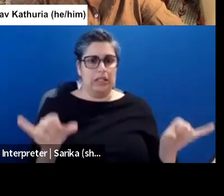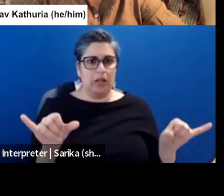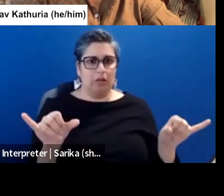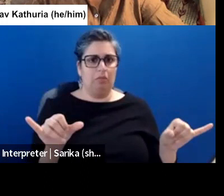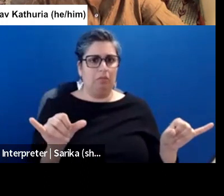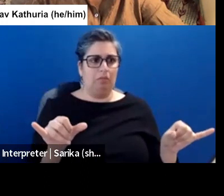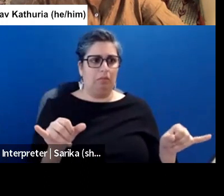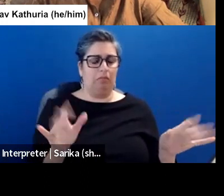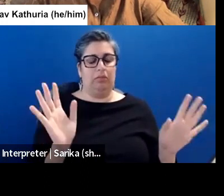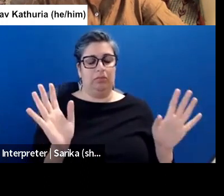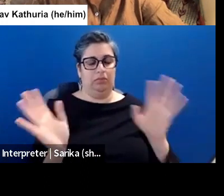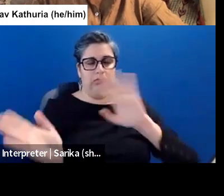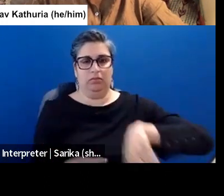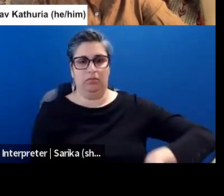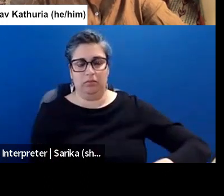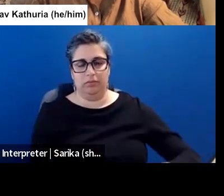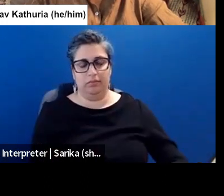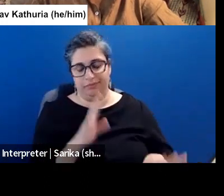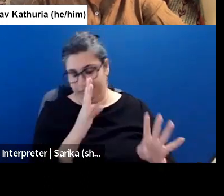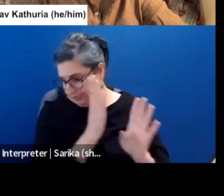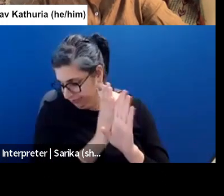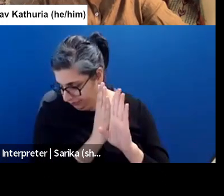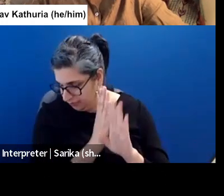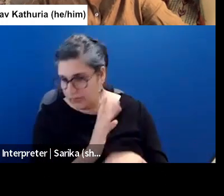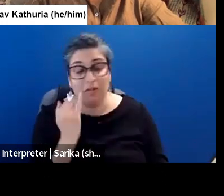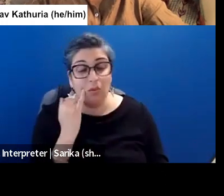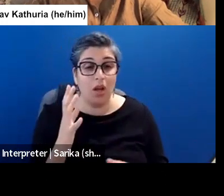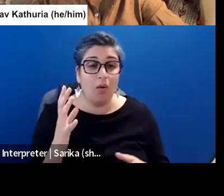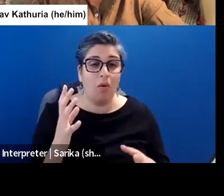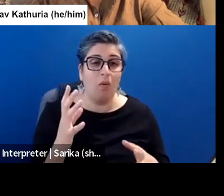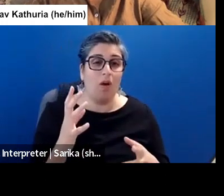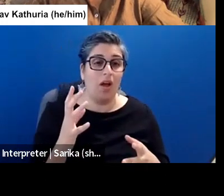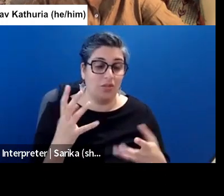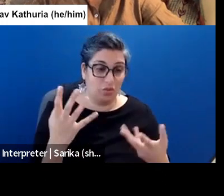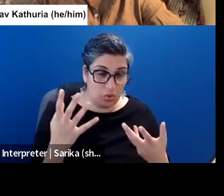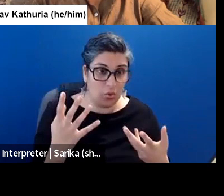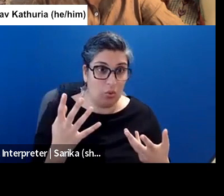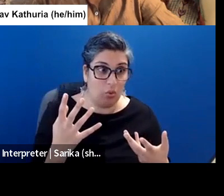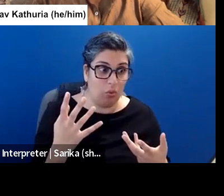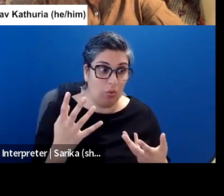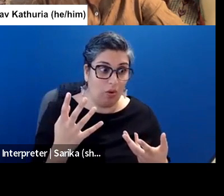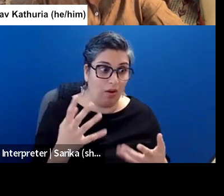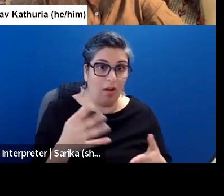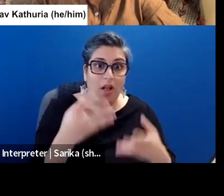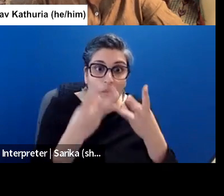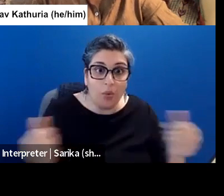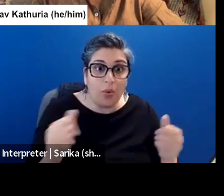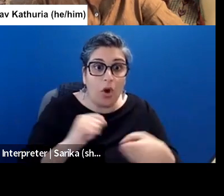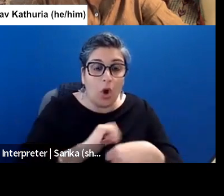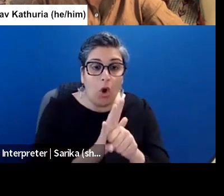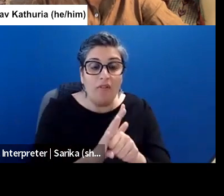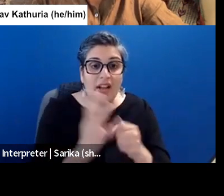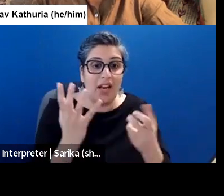want to be COVID and not have future similar pandemics, we absolutely